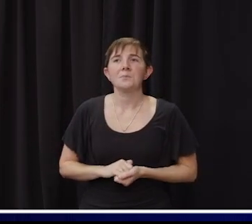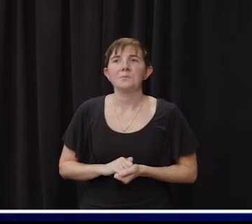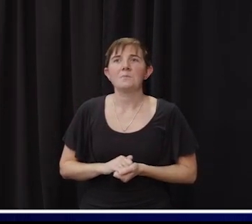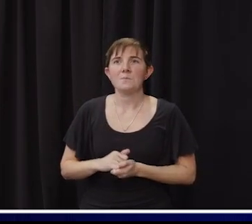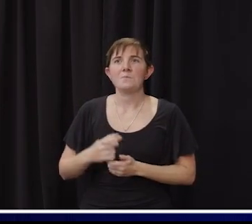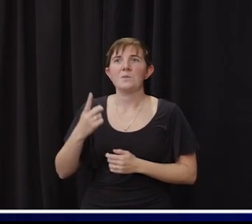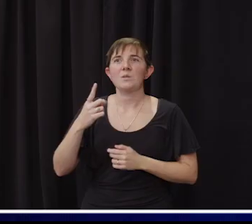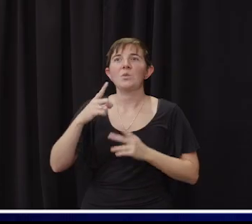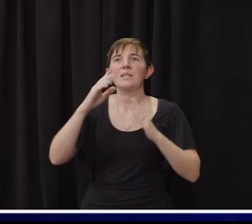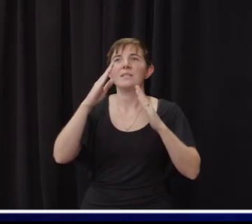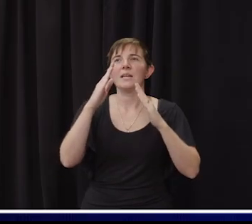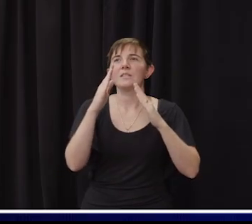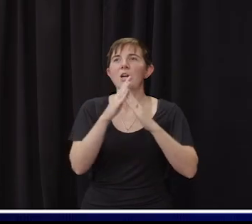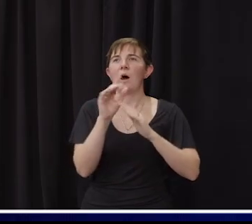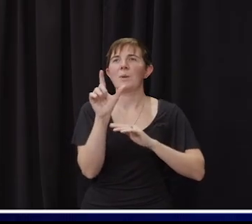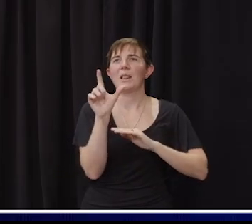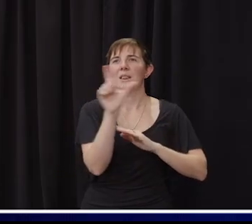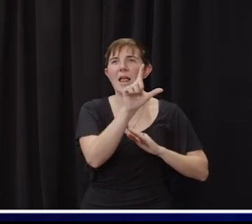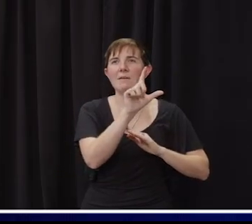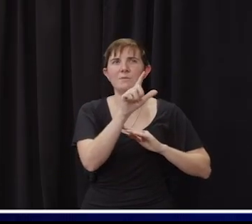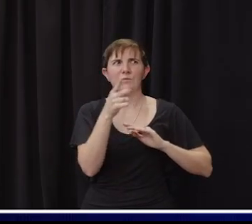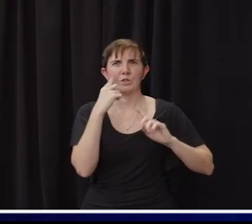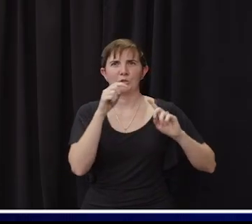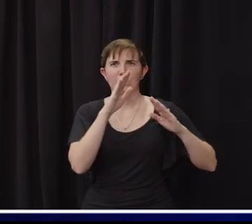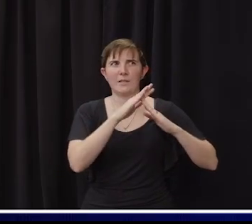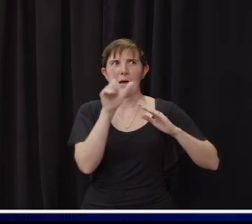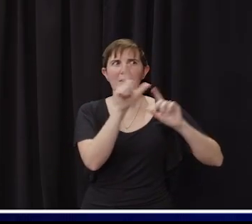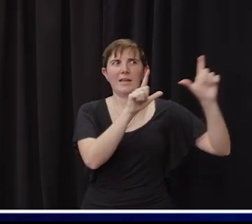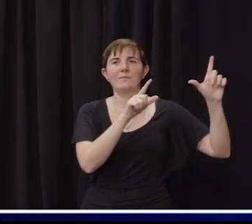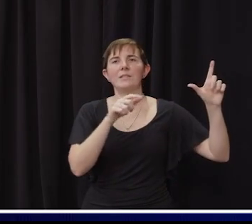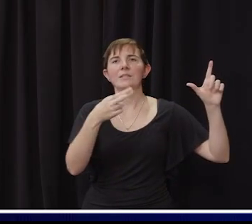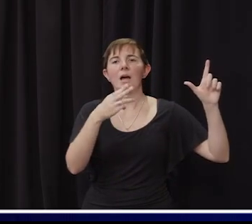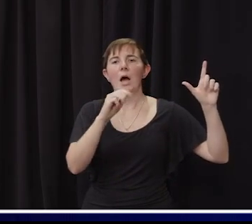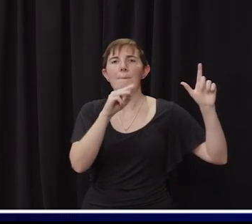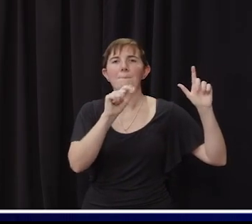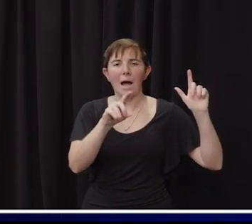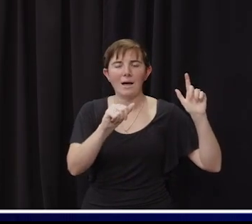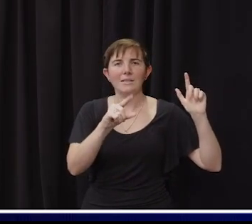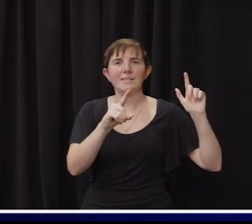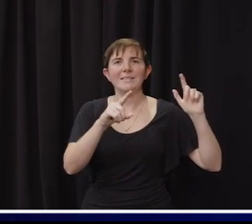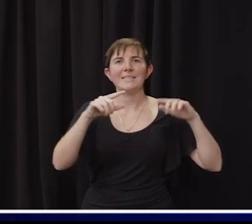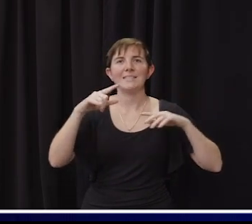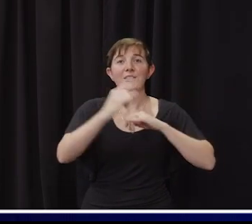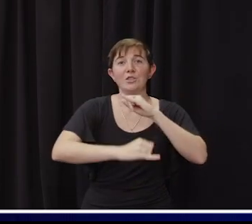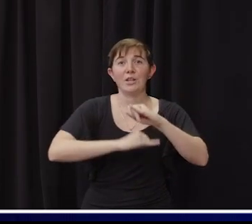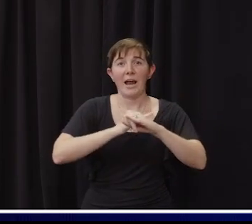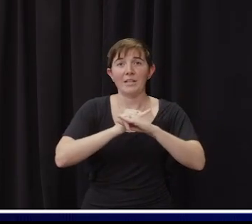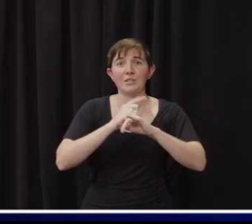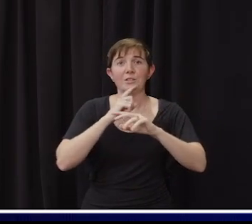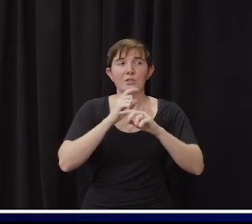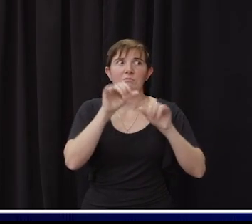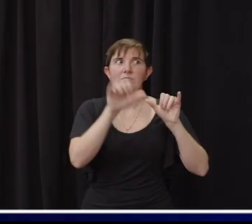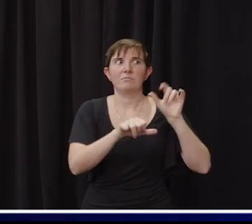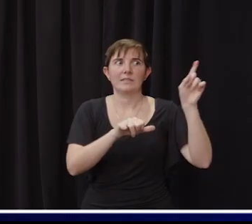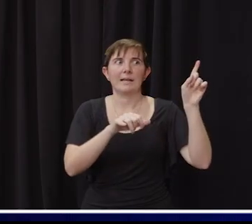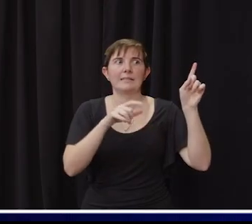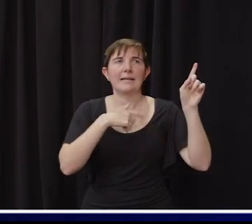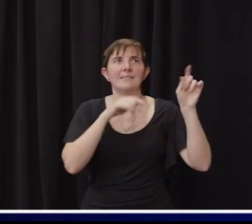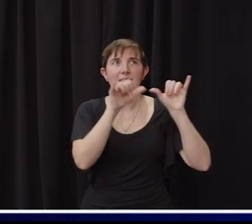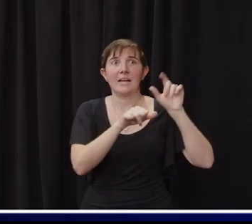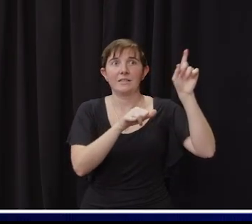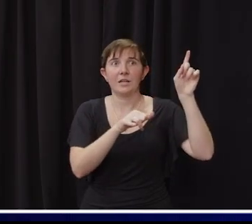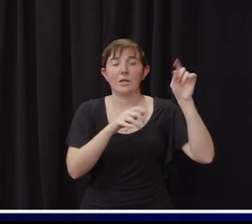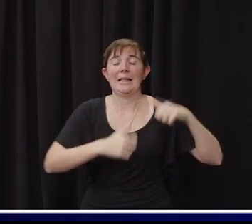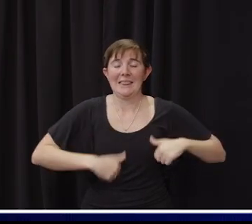one at the top left for you is Hamad International in Doha. Actually spent 4.5 years